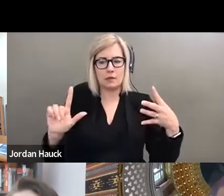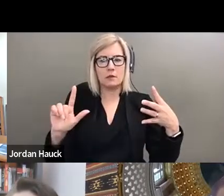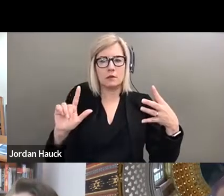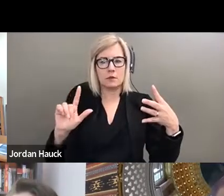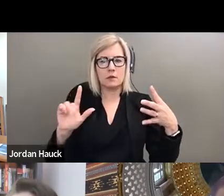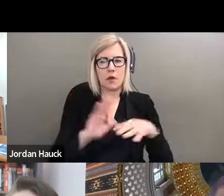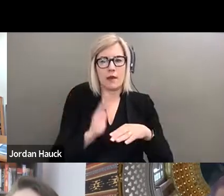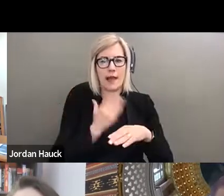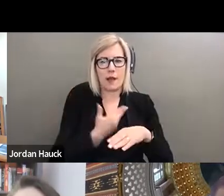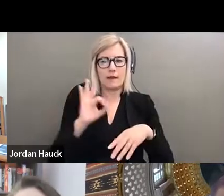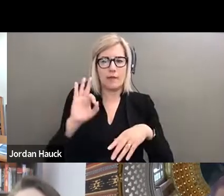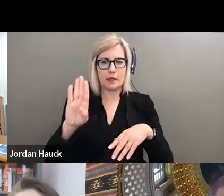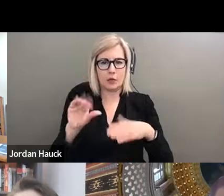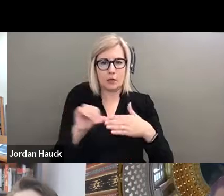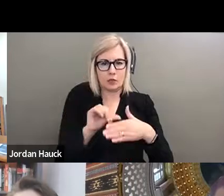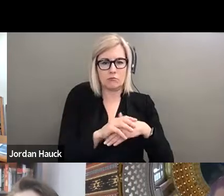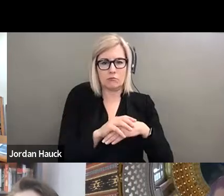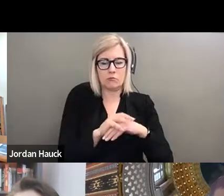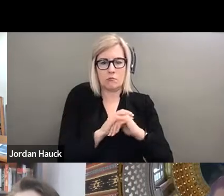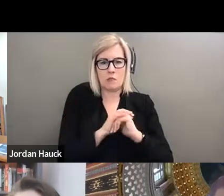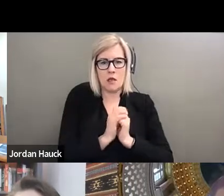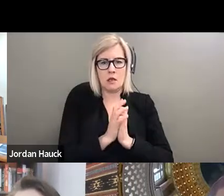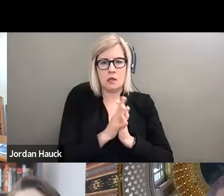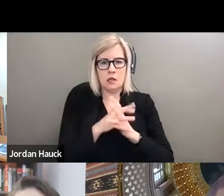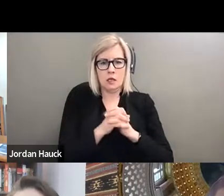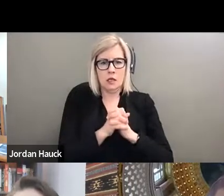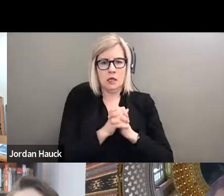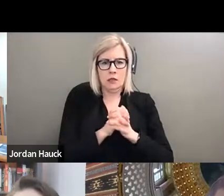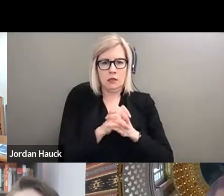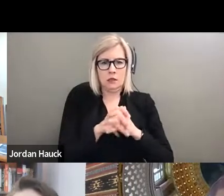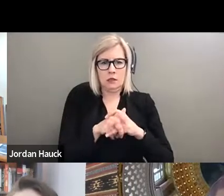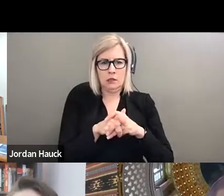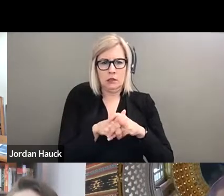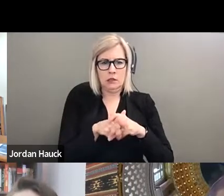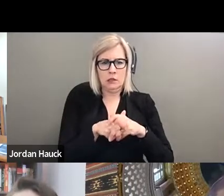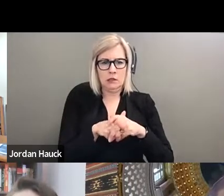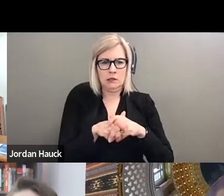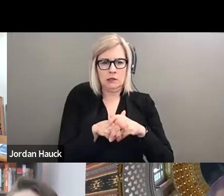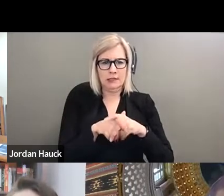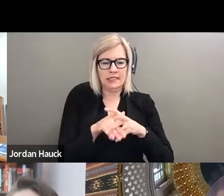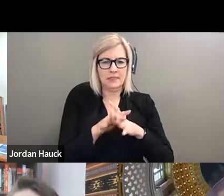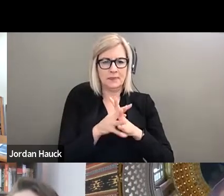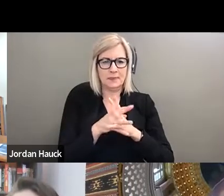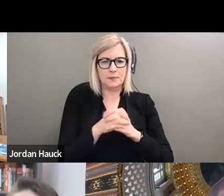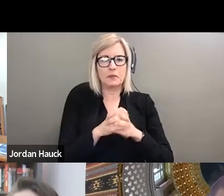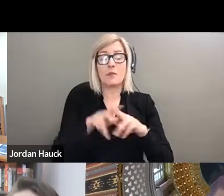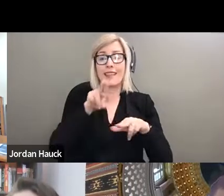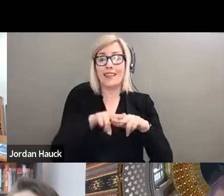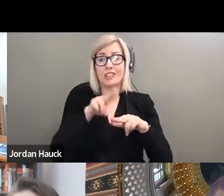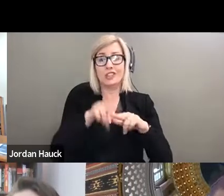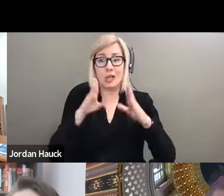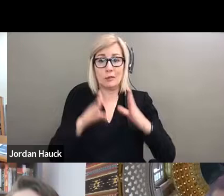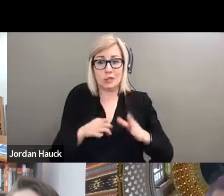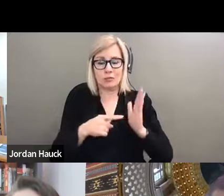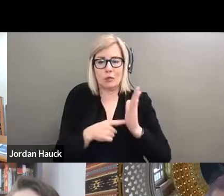our Facebook page, so you can find it there. But the chairperson,